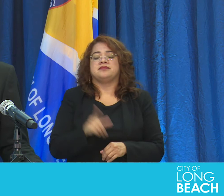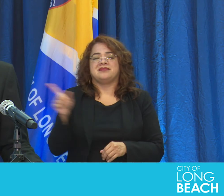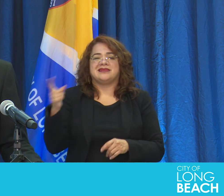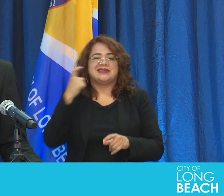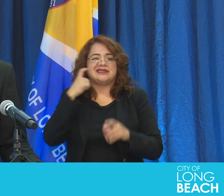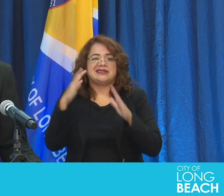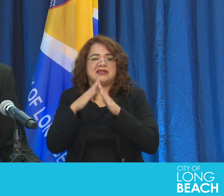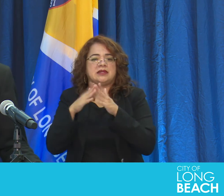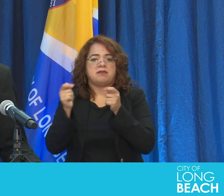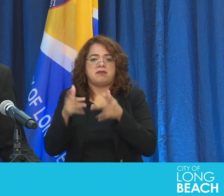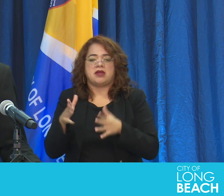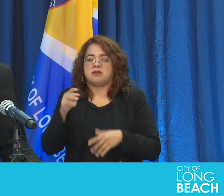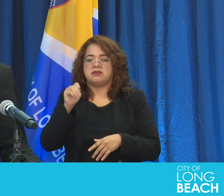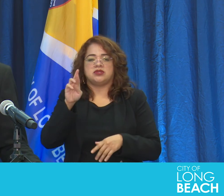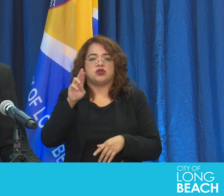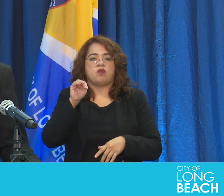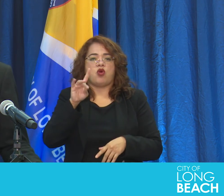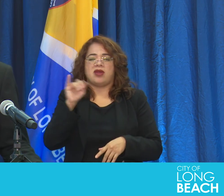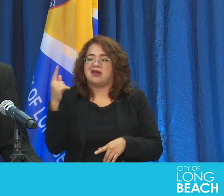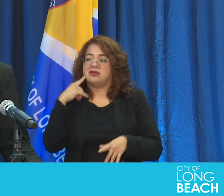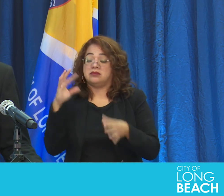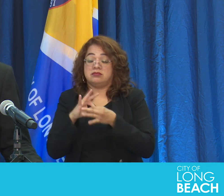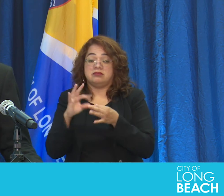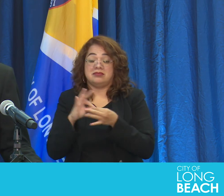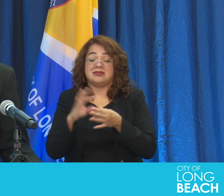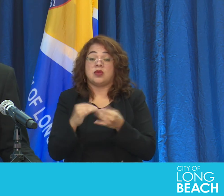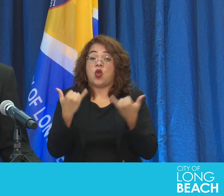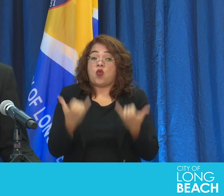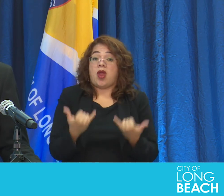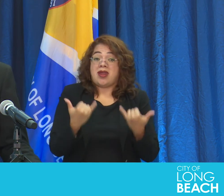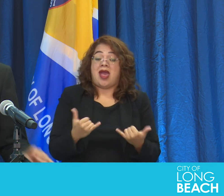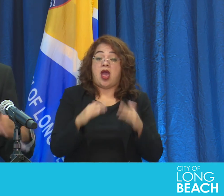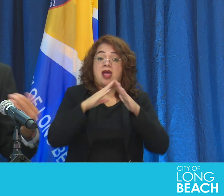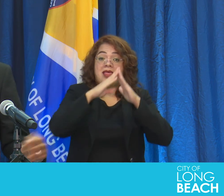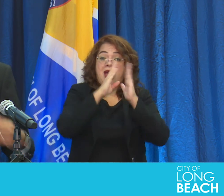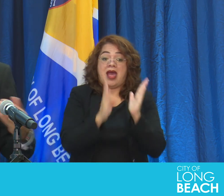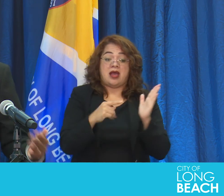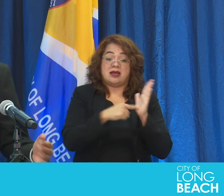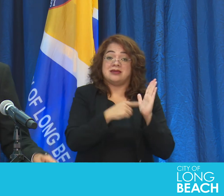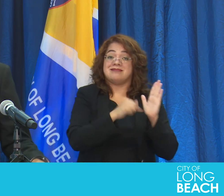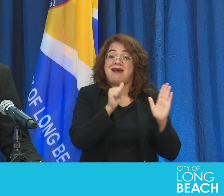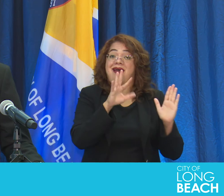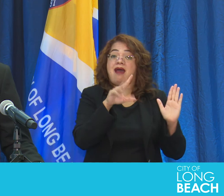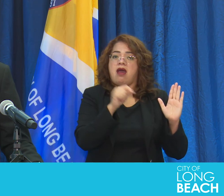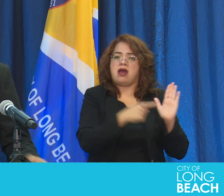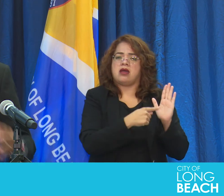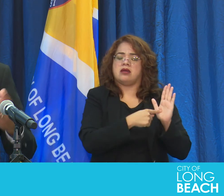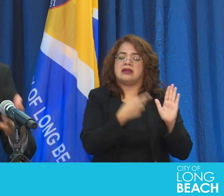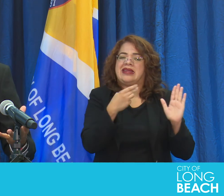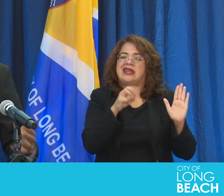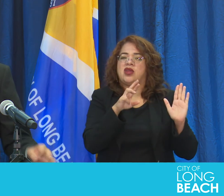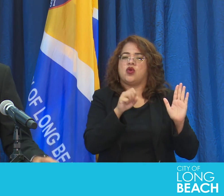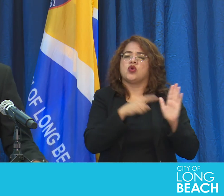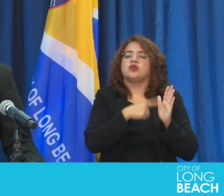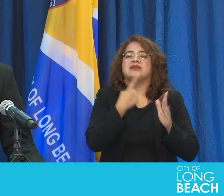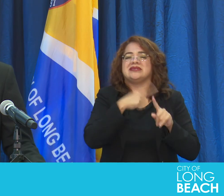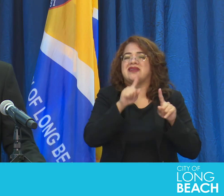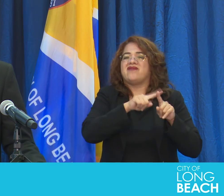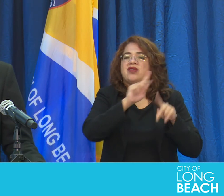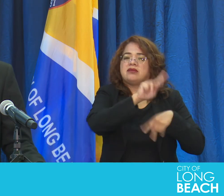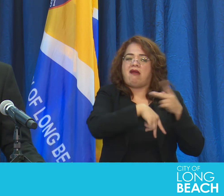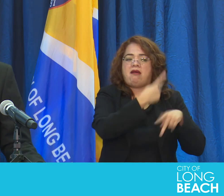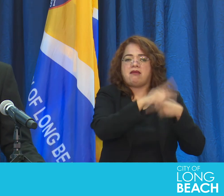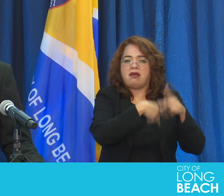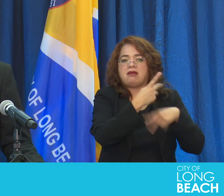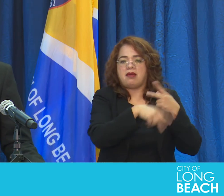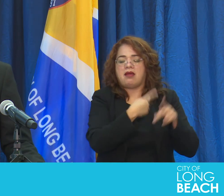because if the HEROES Act as presented currently in the House, if that were to be adopted at some point, or a version of it, by